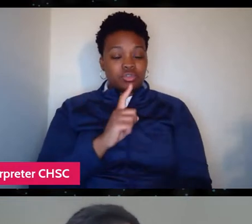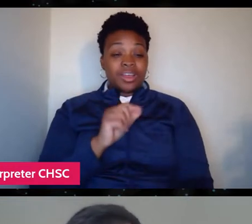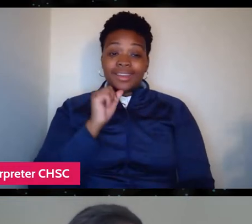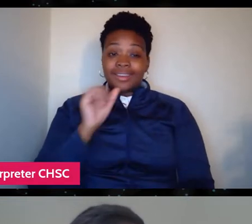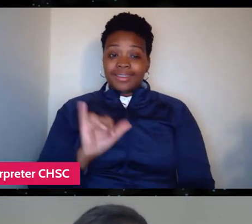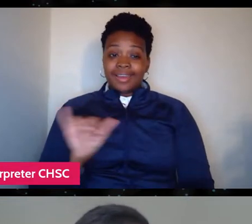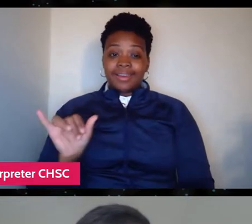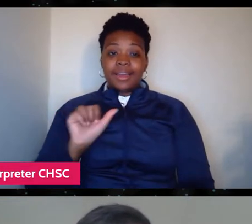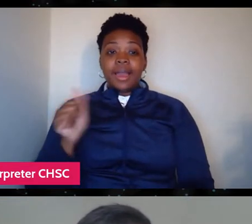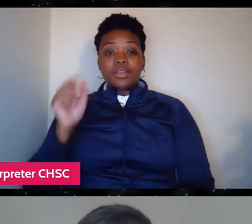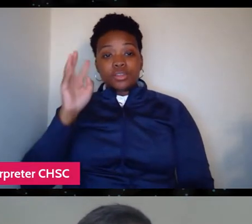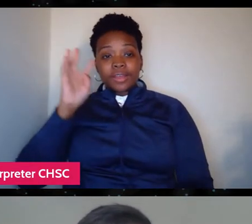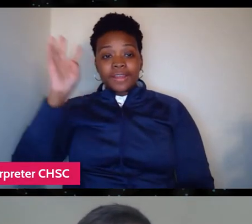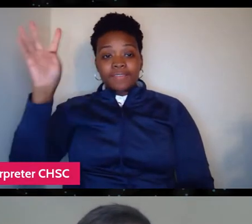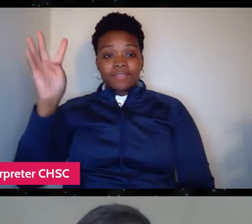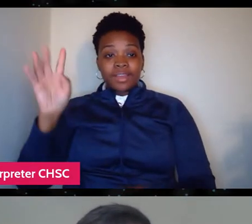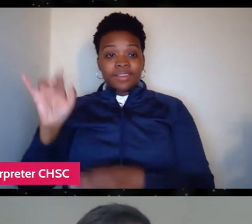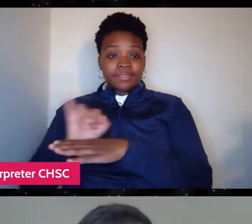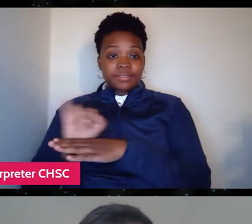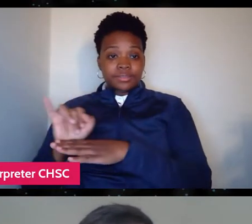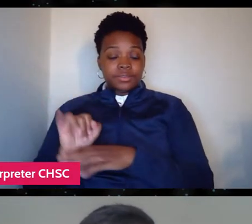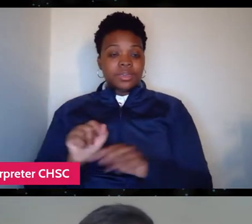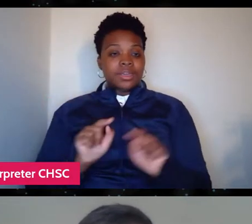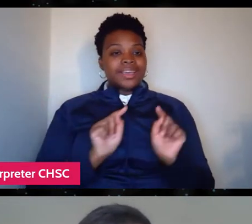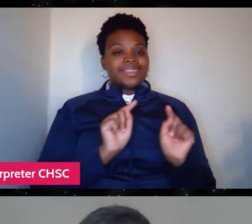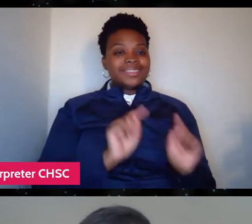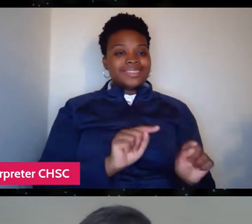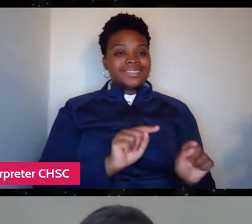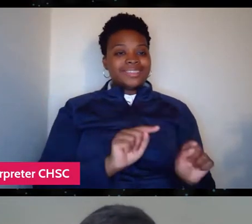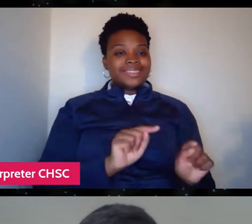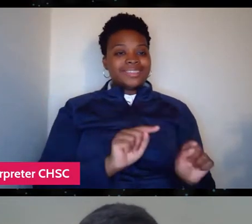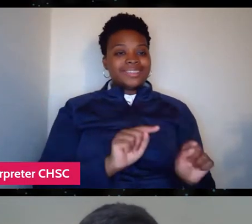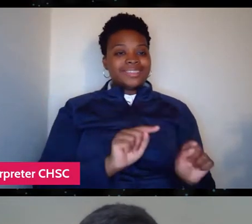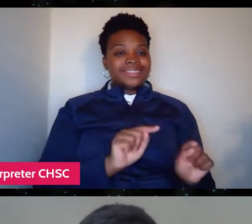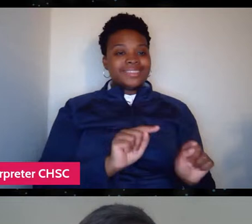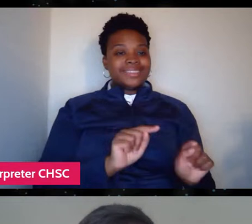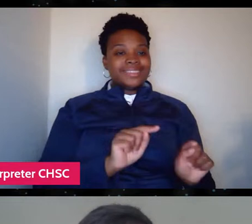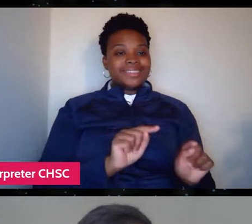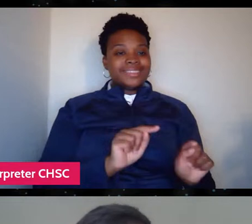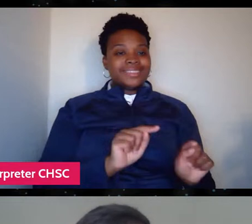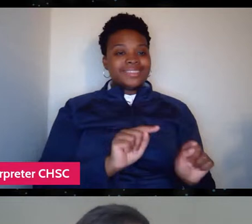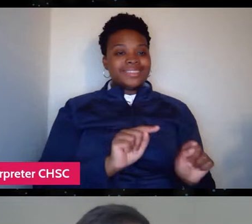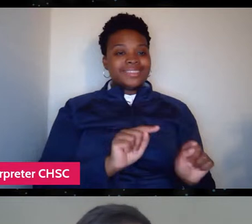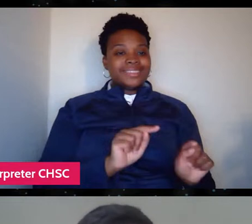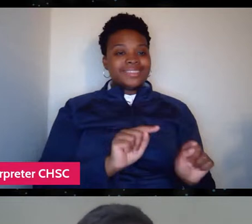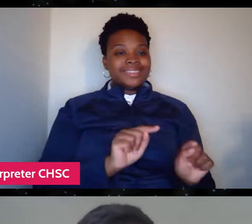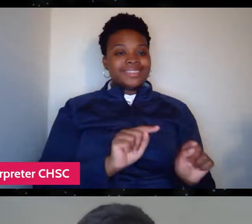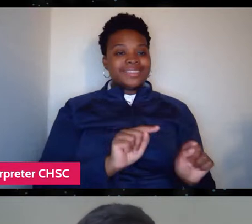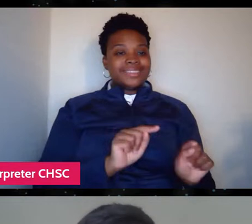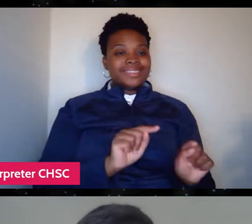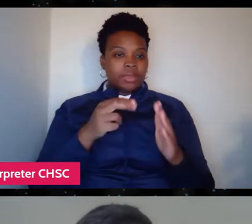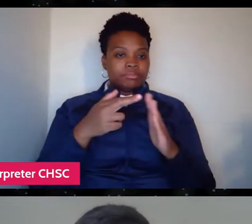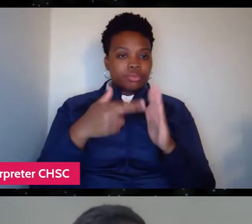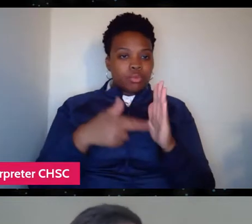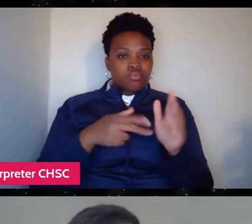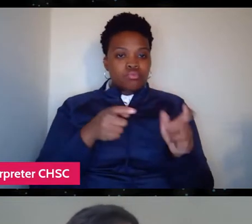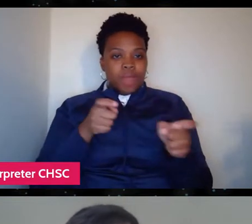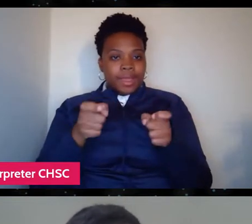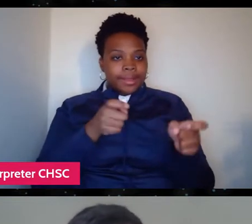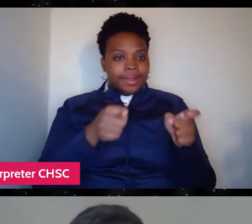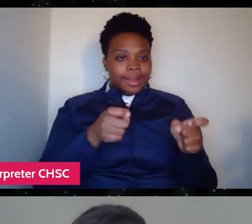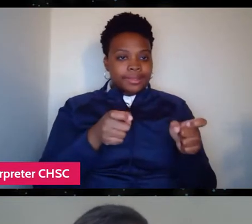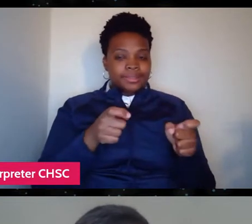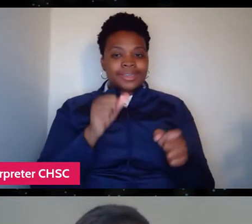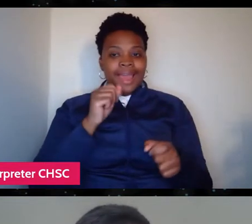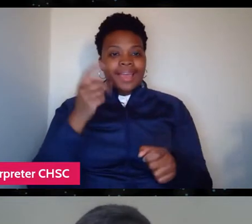innovative industries, this one was not trying to avoid regulation. Not seeing regulation as a